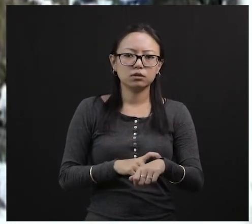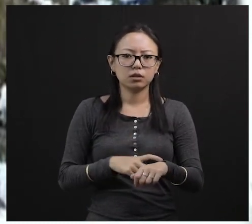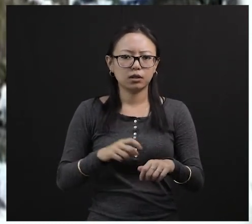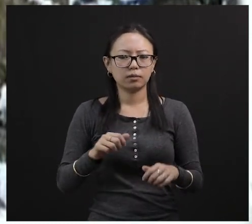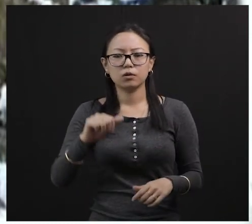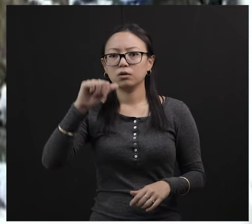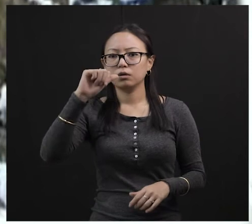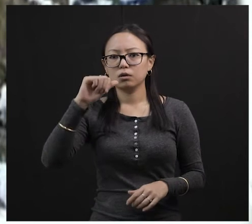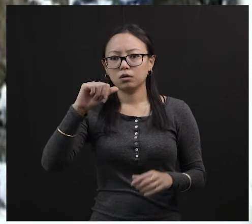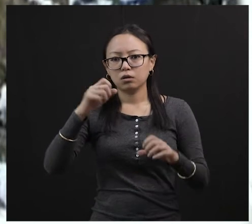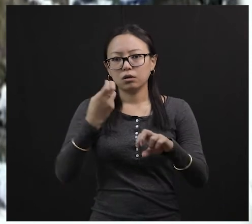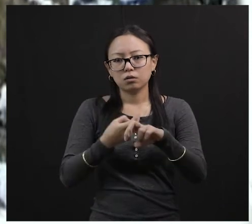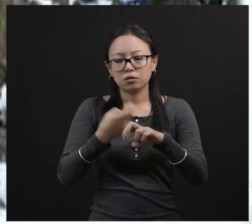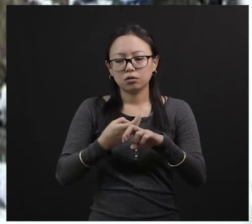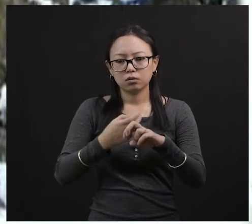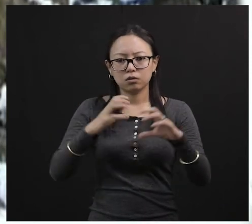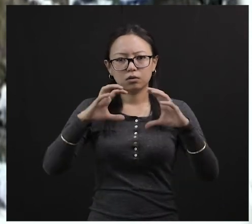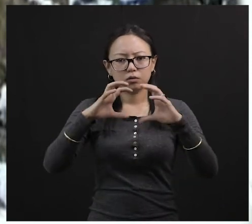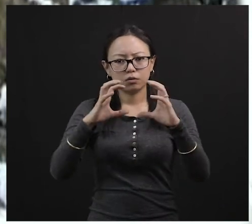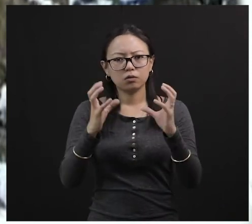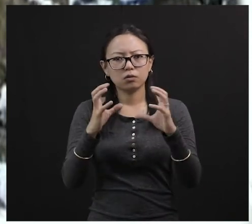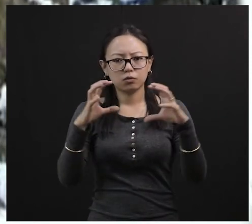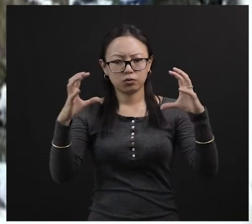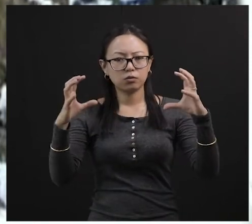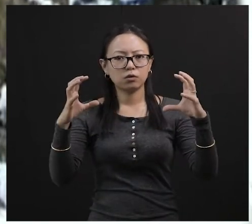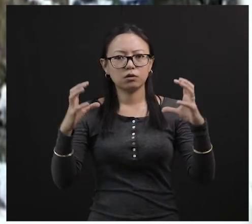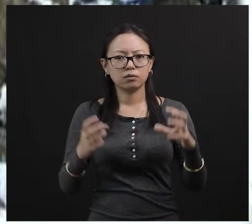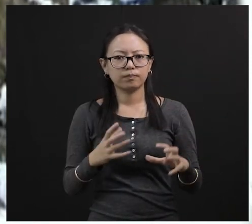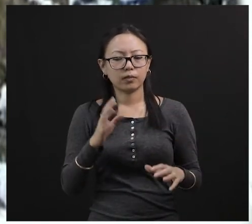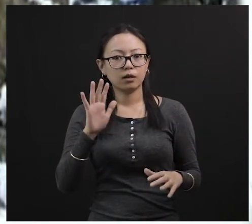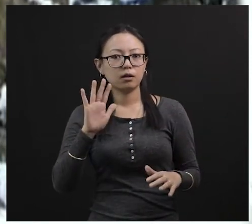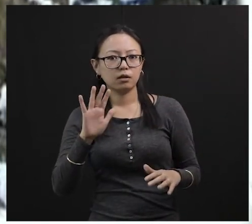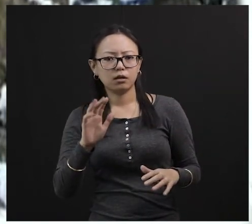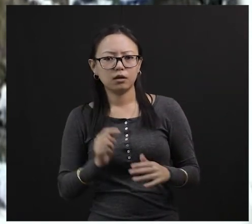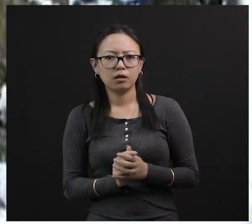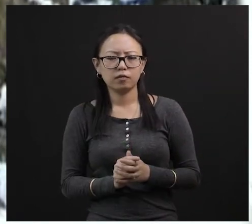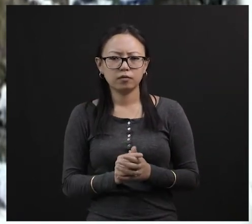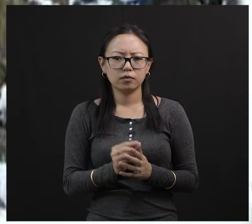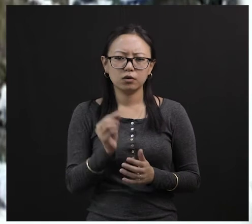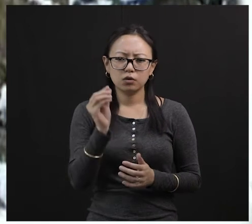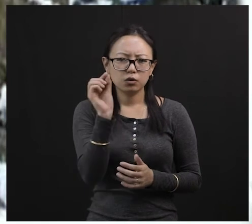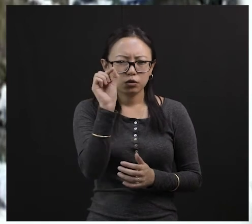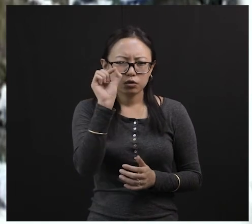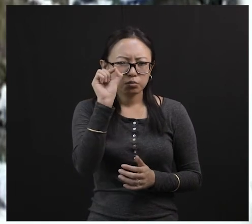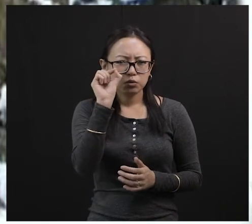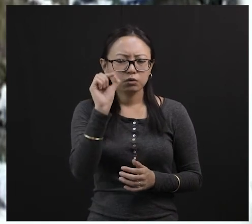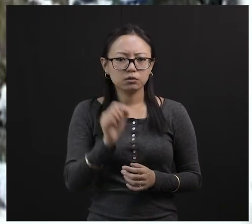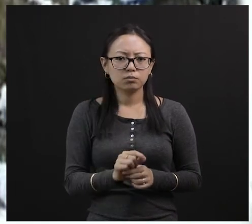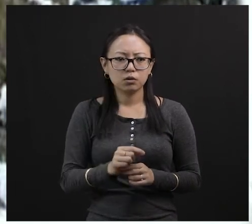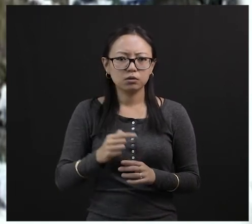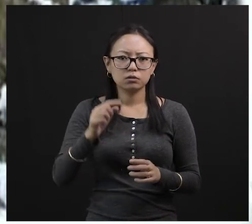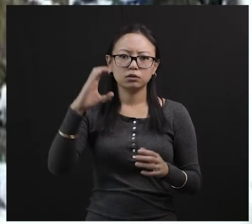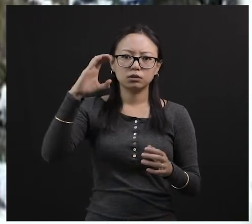cracks, okay? All the rocks, they will have, because of the action of the sun, maybe they have, they develop some cracks,